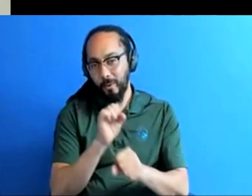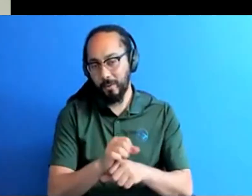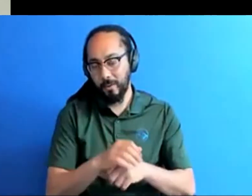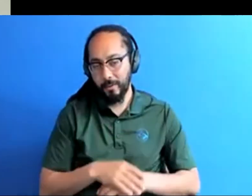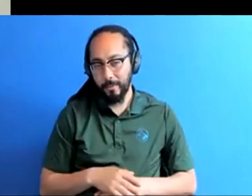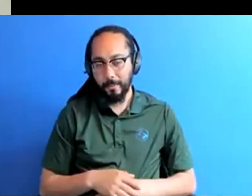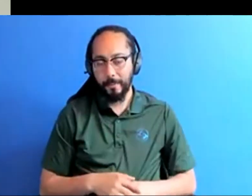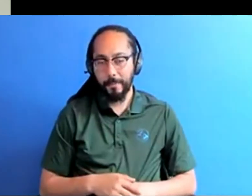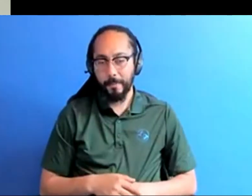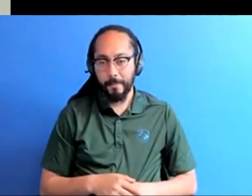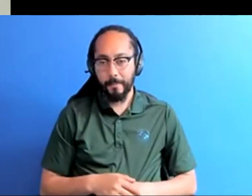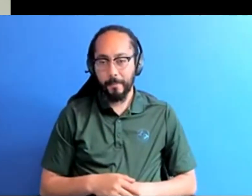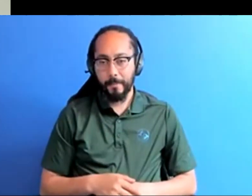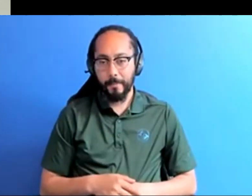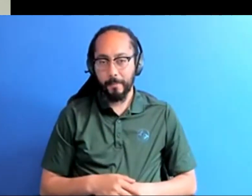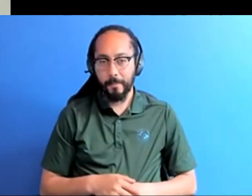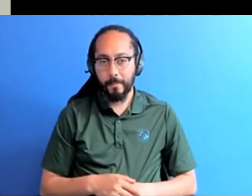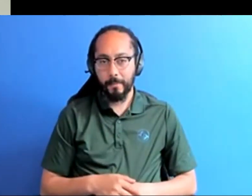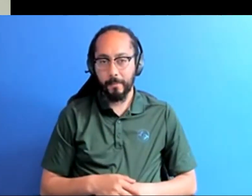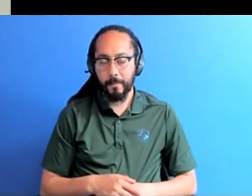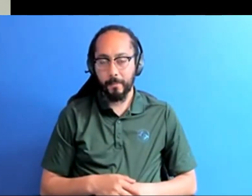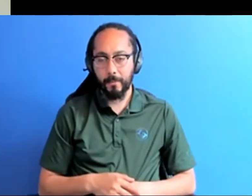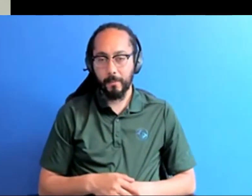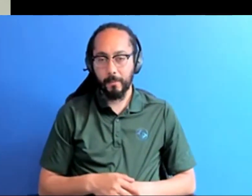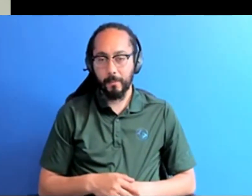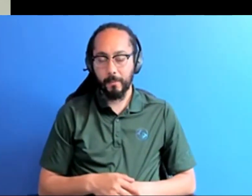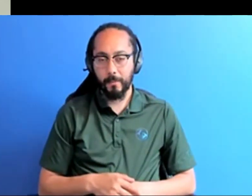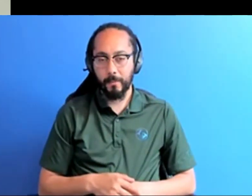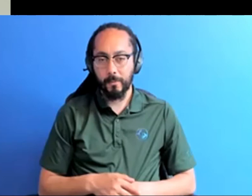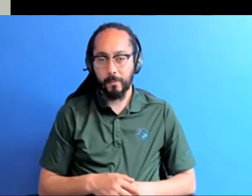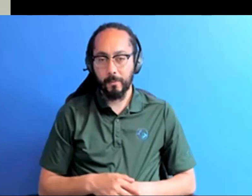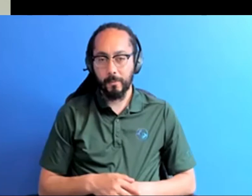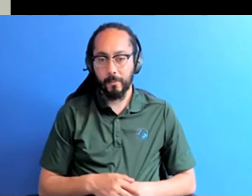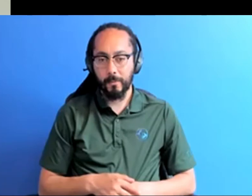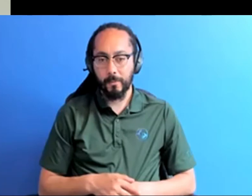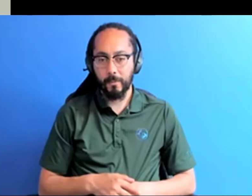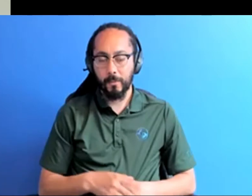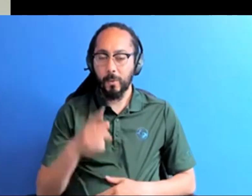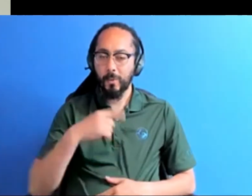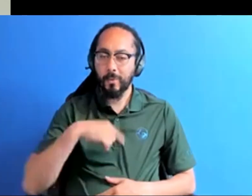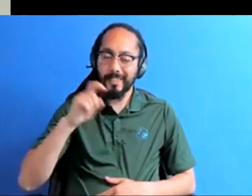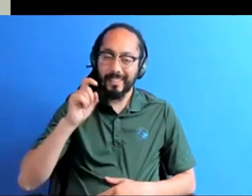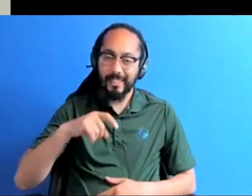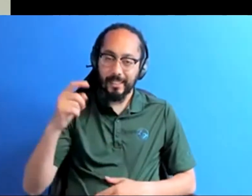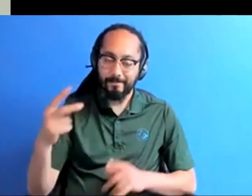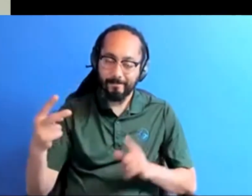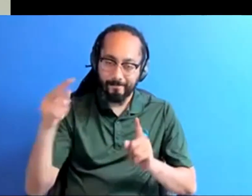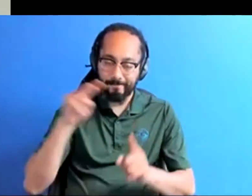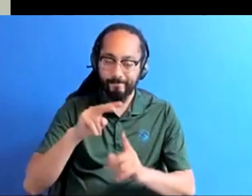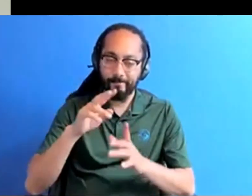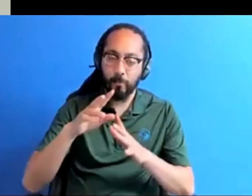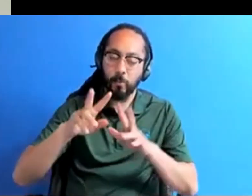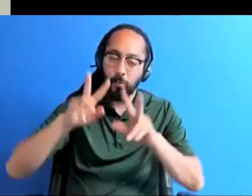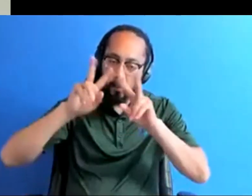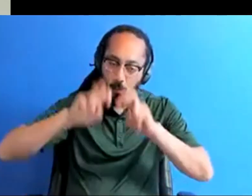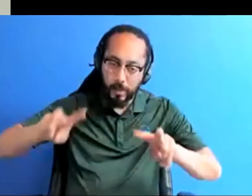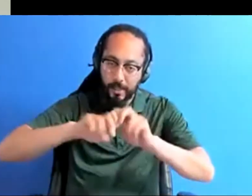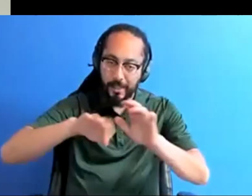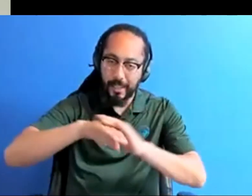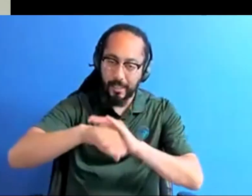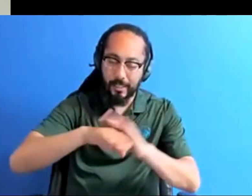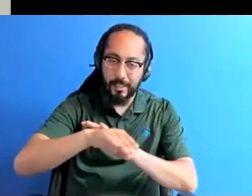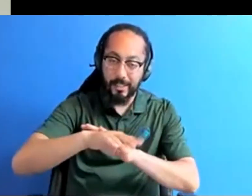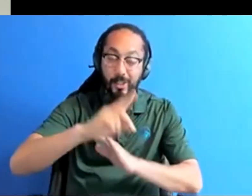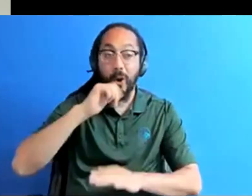really need to employ a lens of critical access that goes beyond the compliance